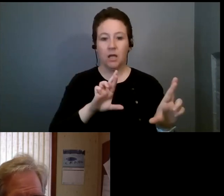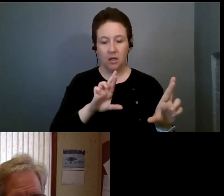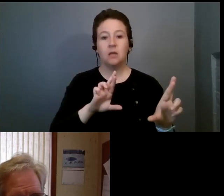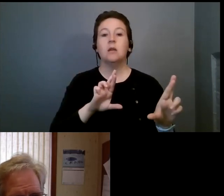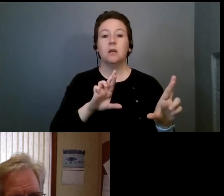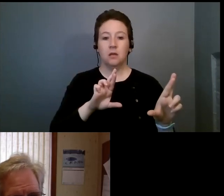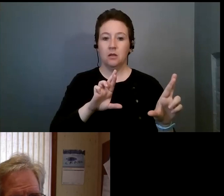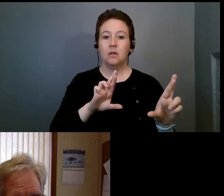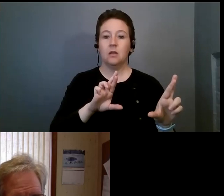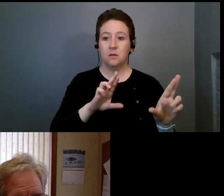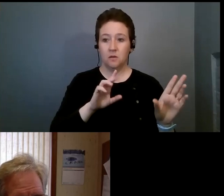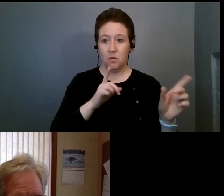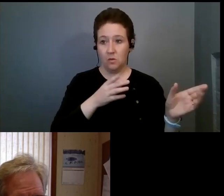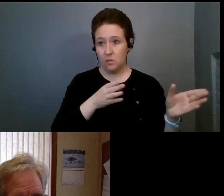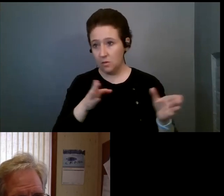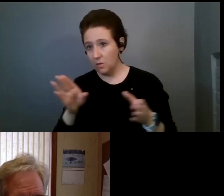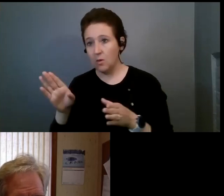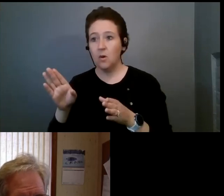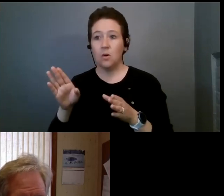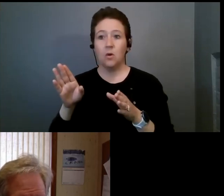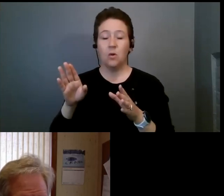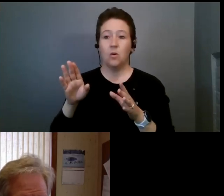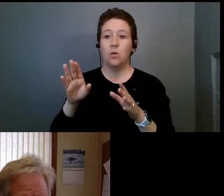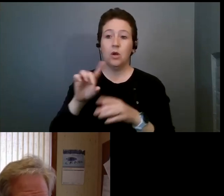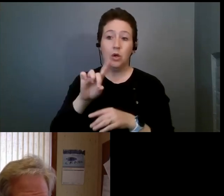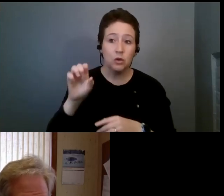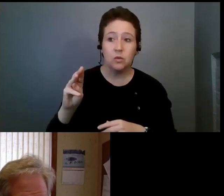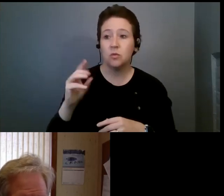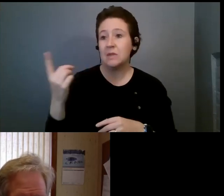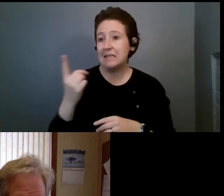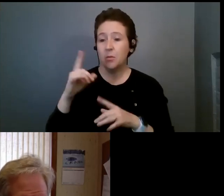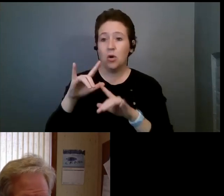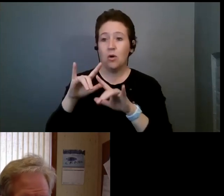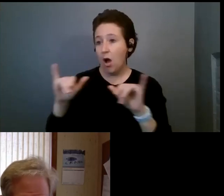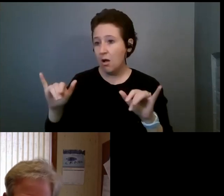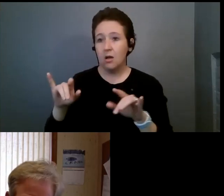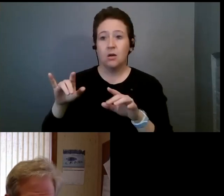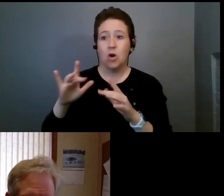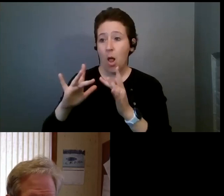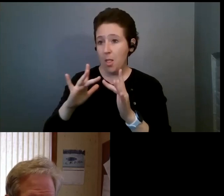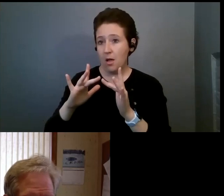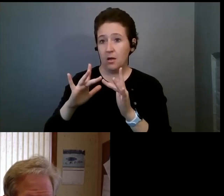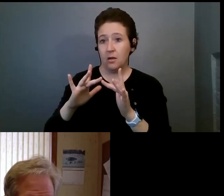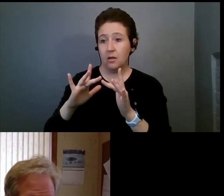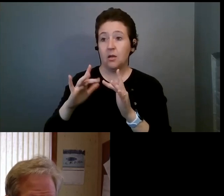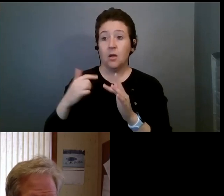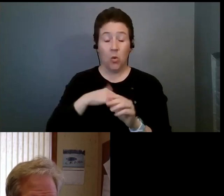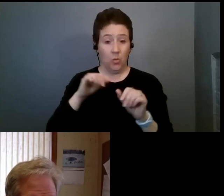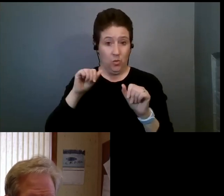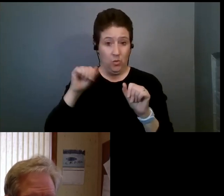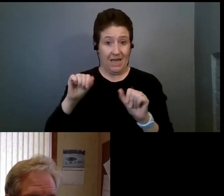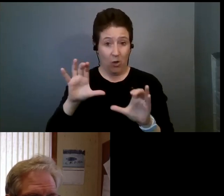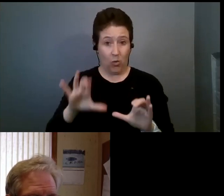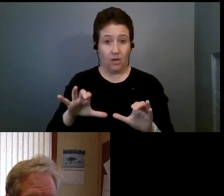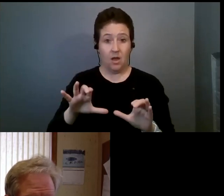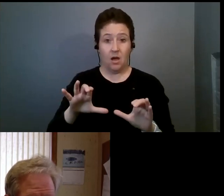to synchronous online learning, distance delivery of courses. We turned that switch in a